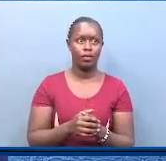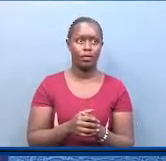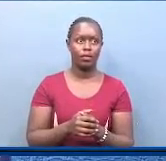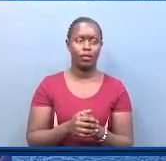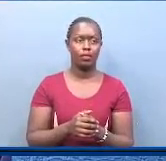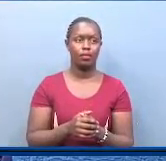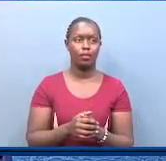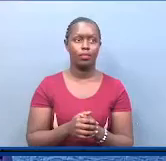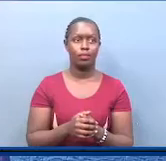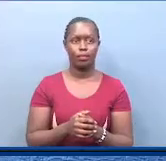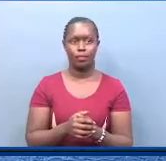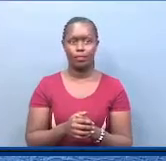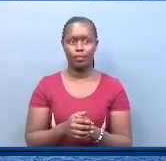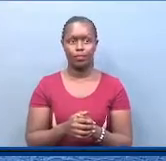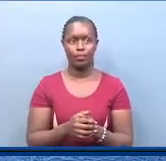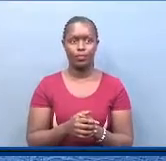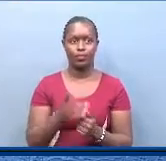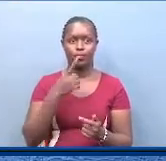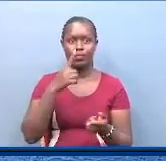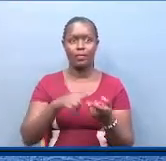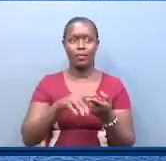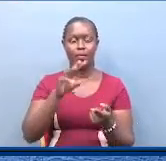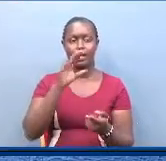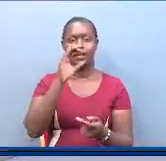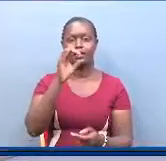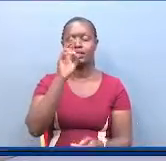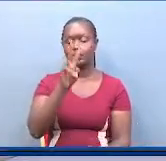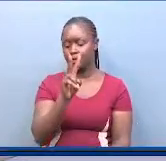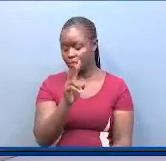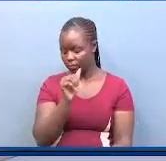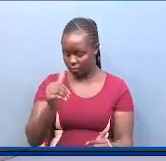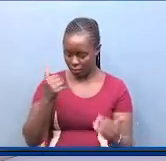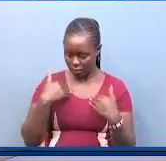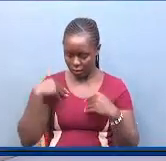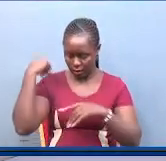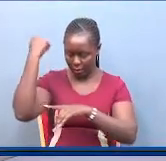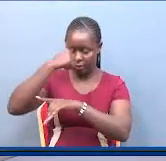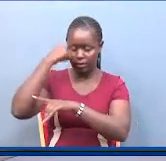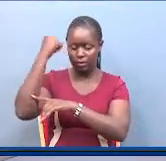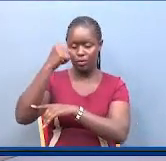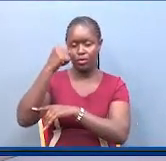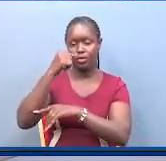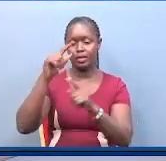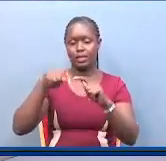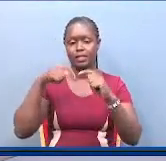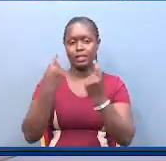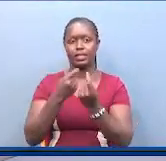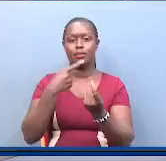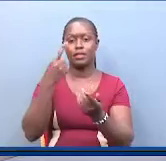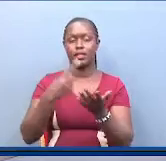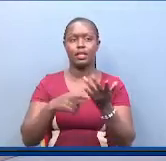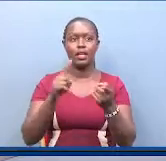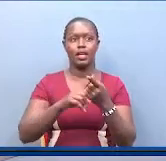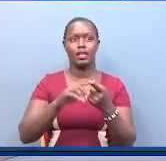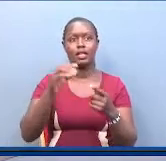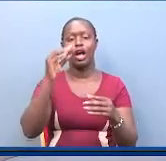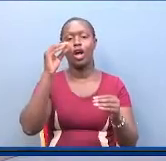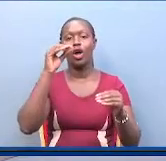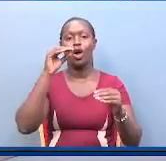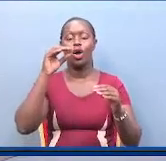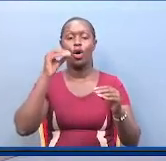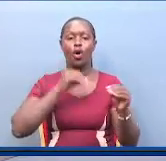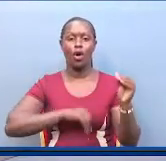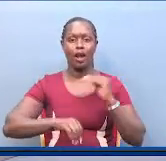this. Correct. You say Martha's CV, which... her political team counts as a corruption-free,